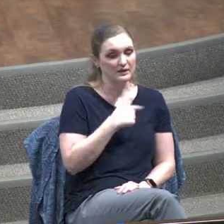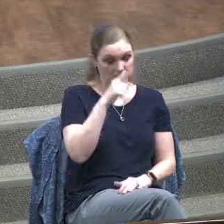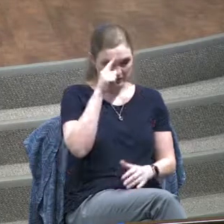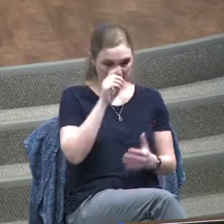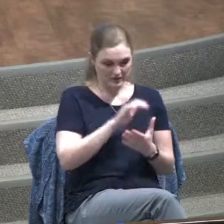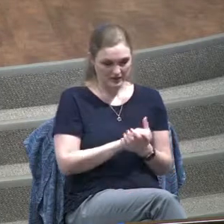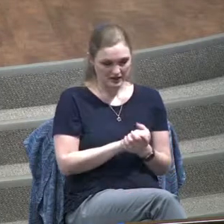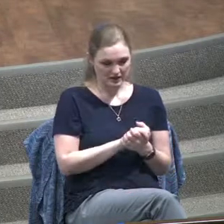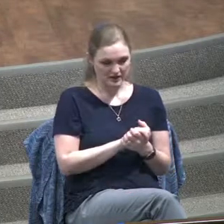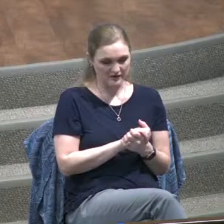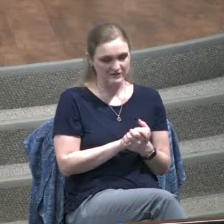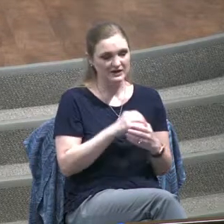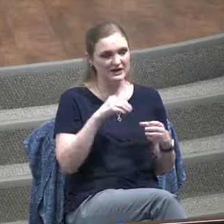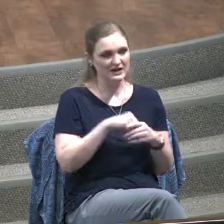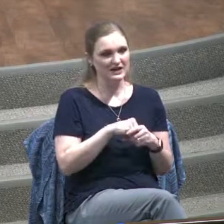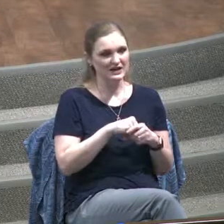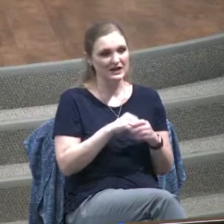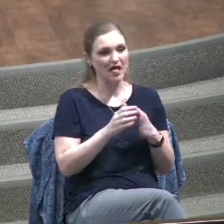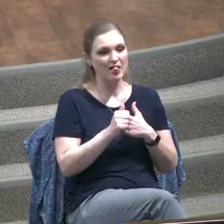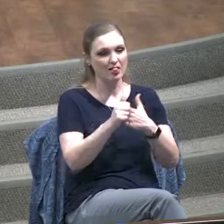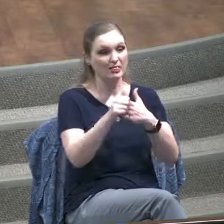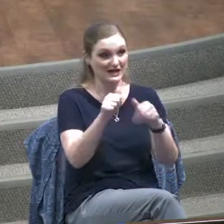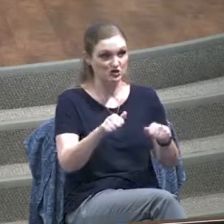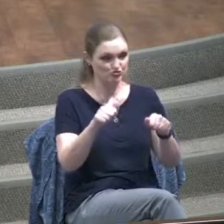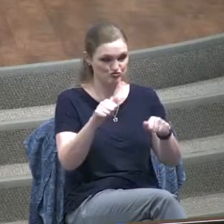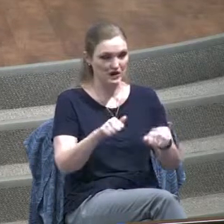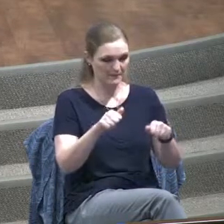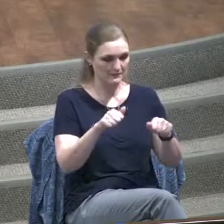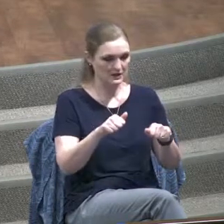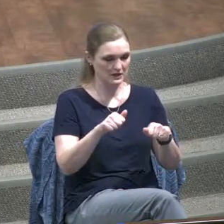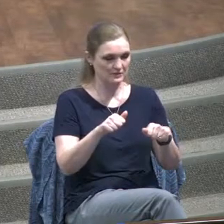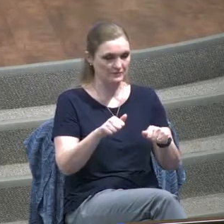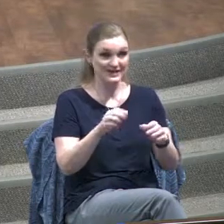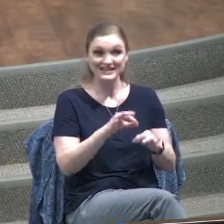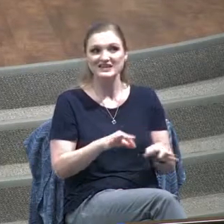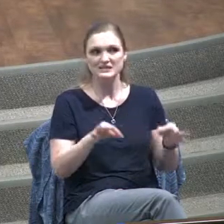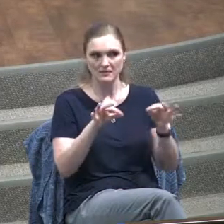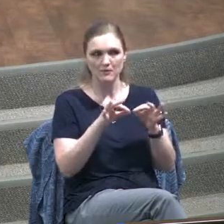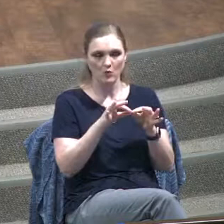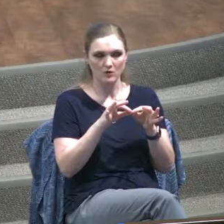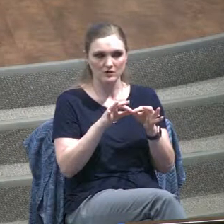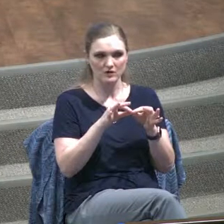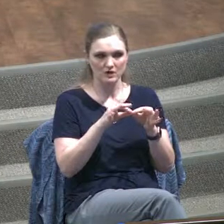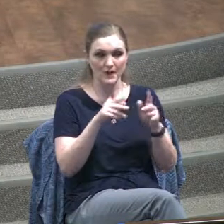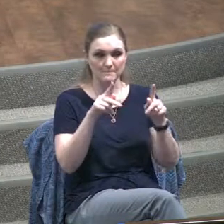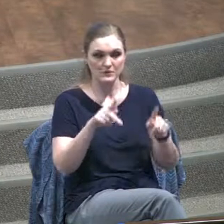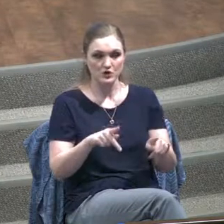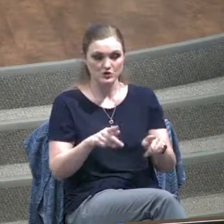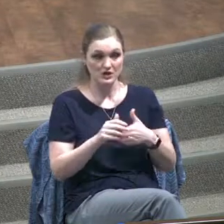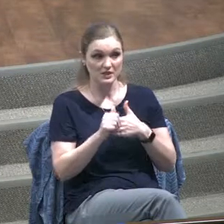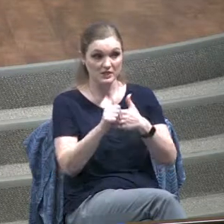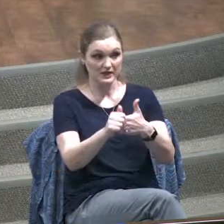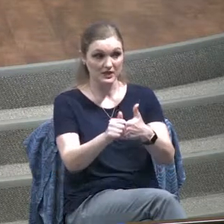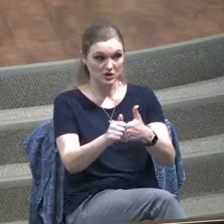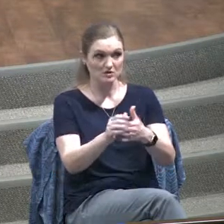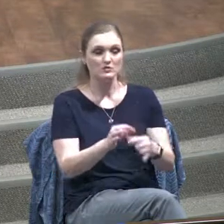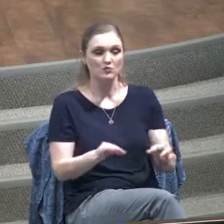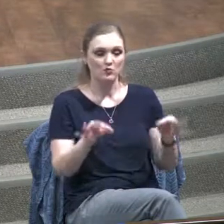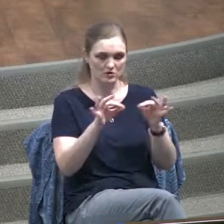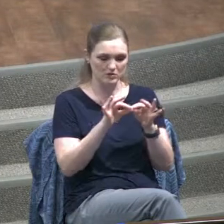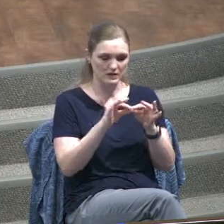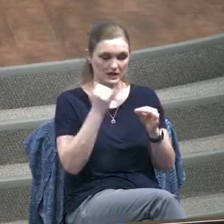believer in leadership, the importance of leadership. And